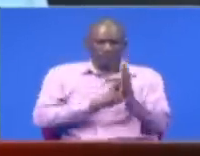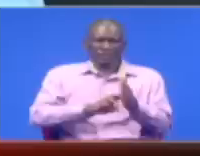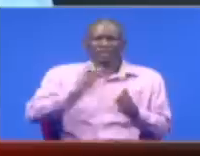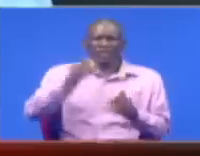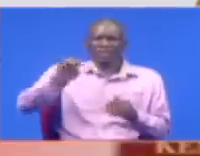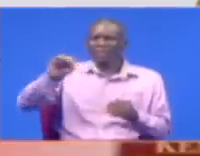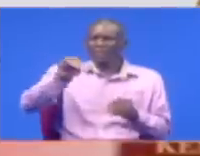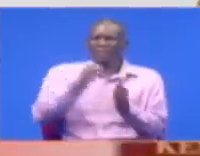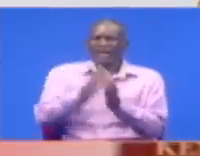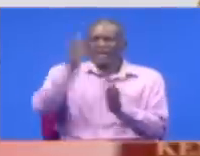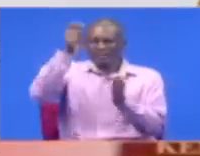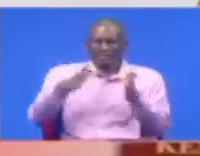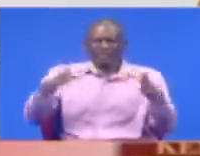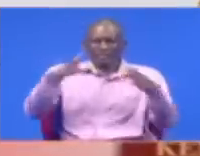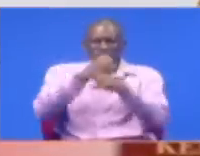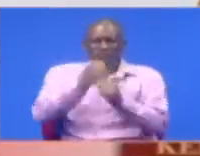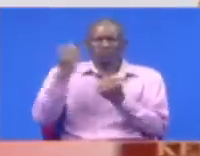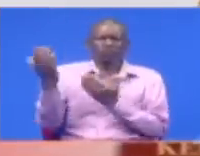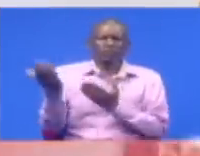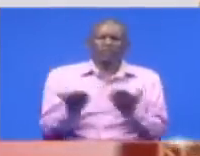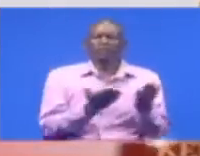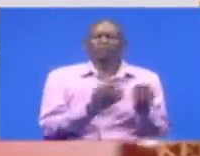Association. You're welcome. Thank you.